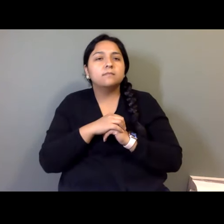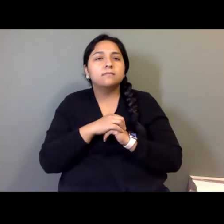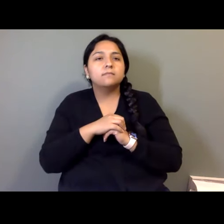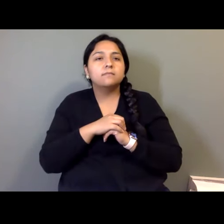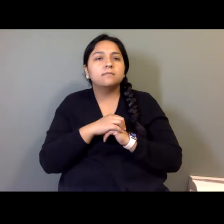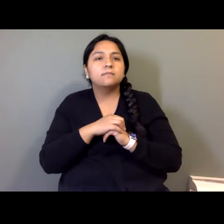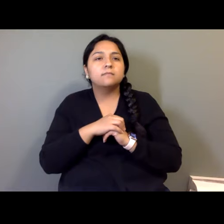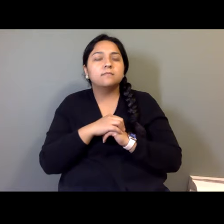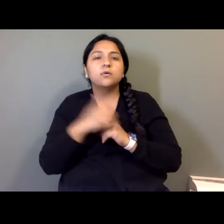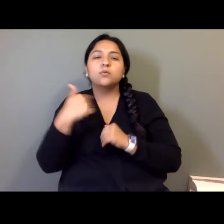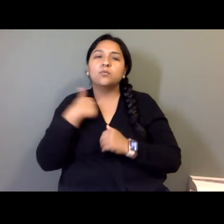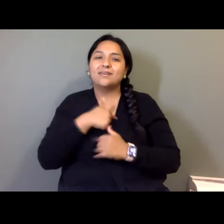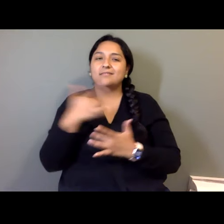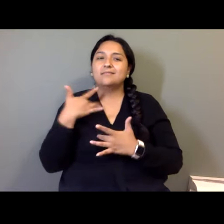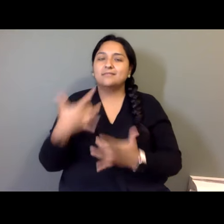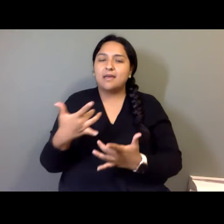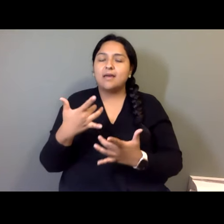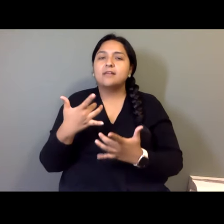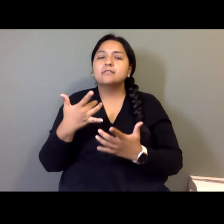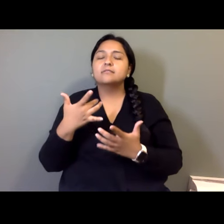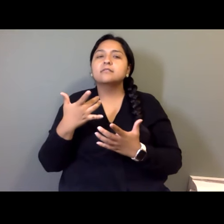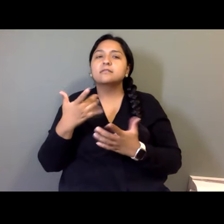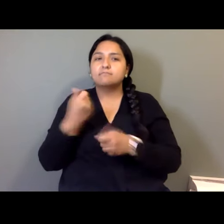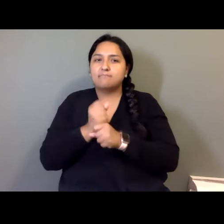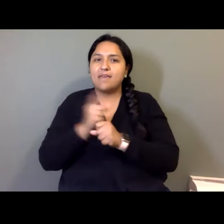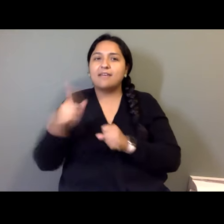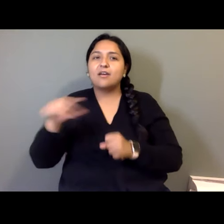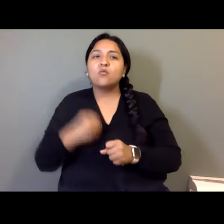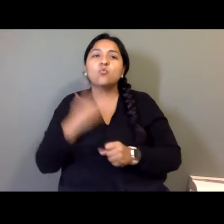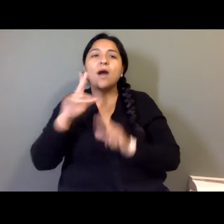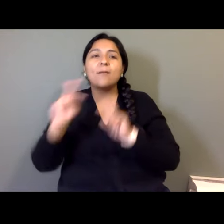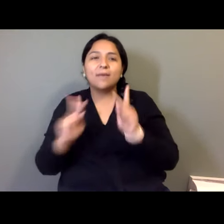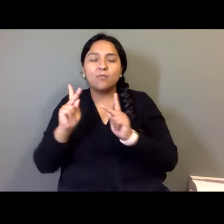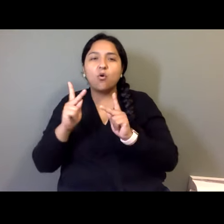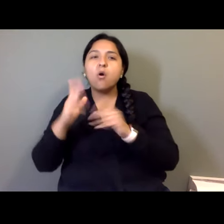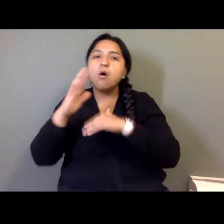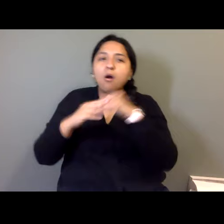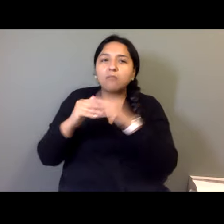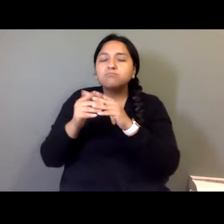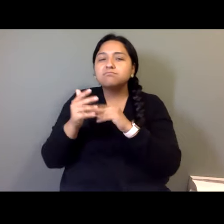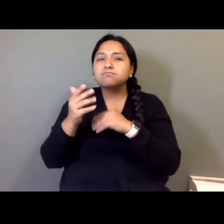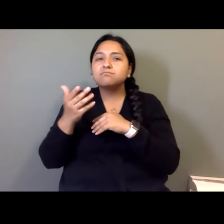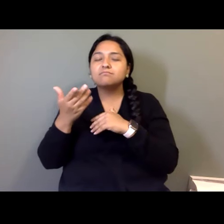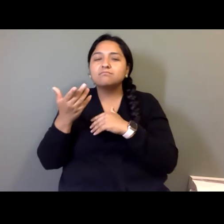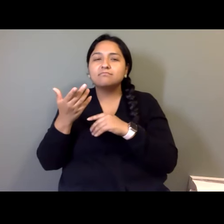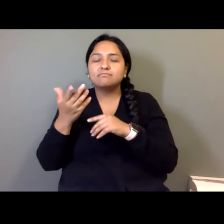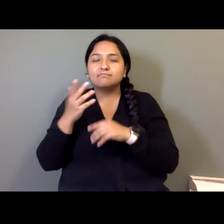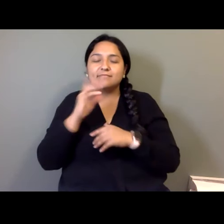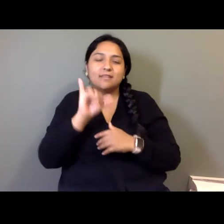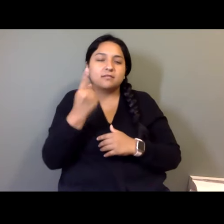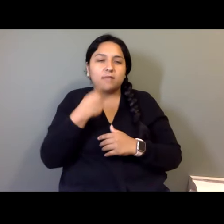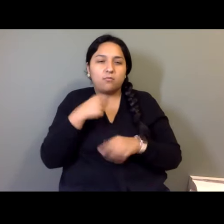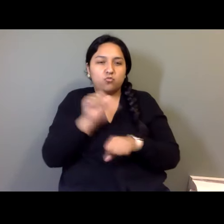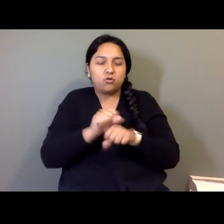we try to make white people comfortable, and we try to make these different groups comfortable. And that's, like, actually something I'm working through now. And we don't actually go